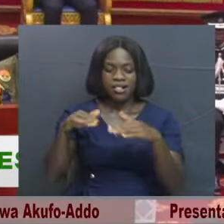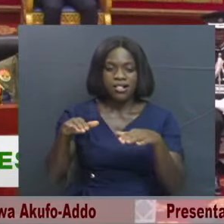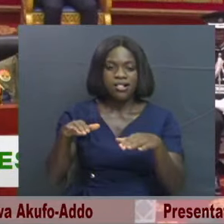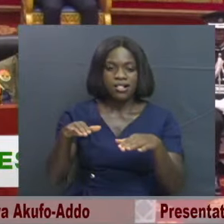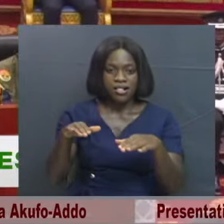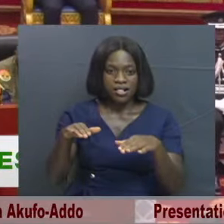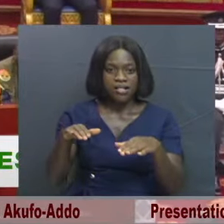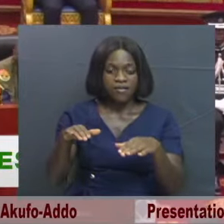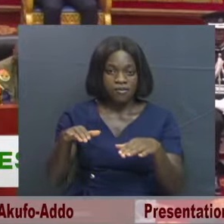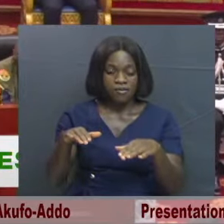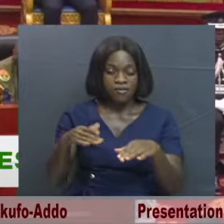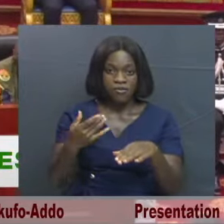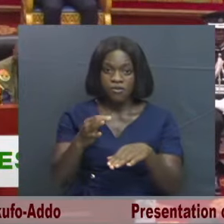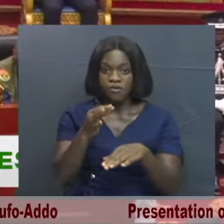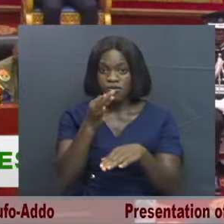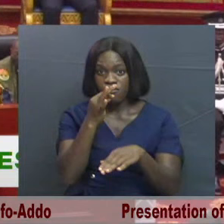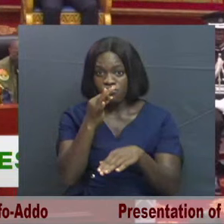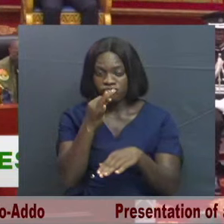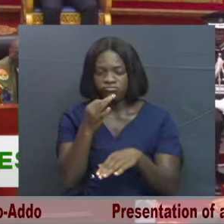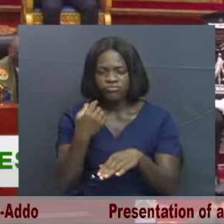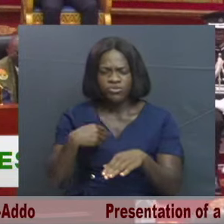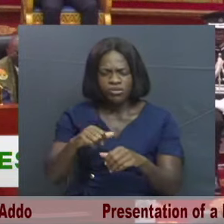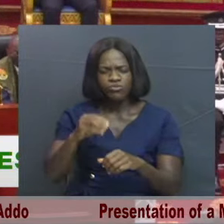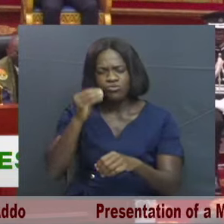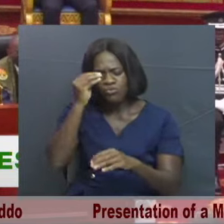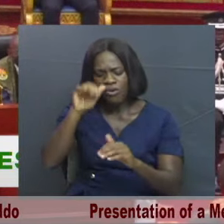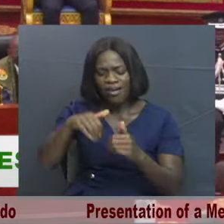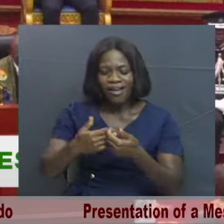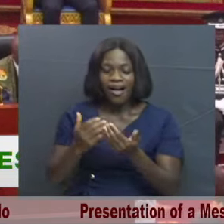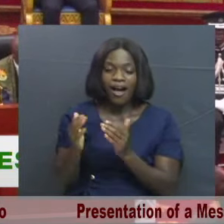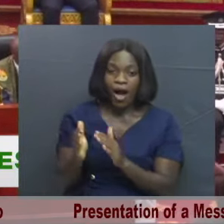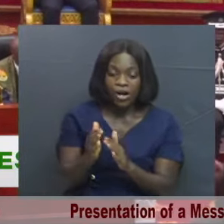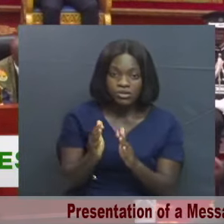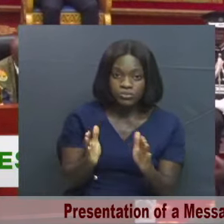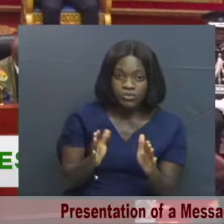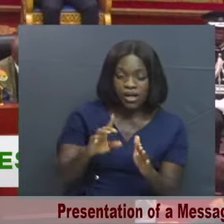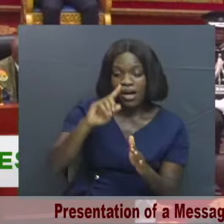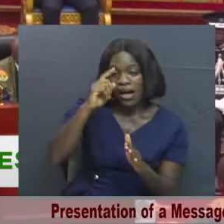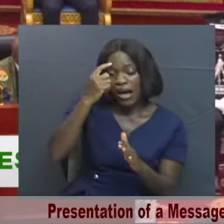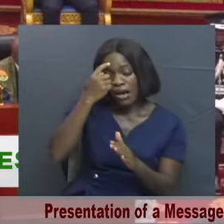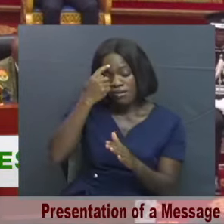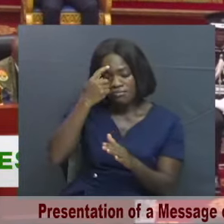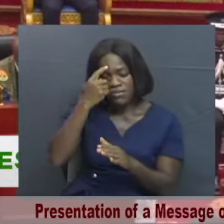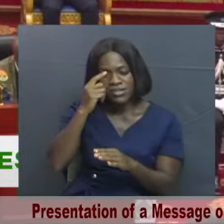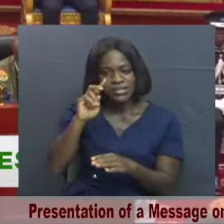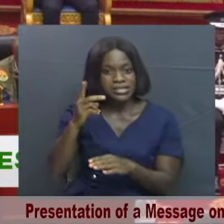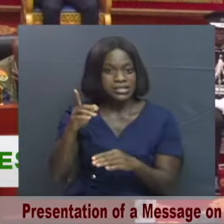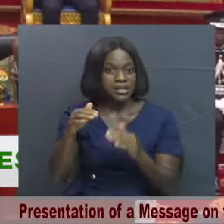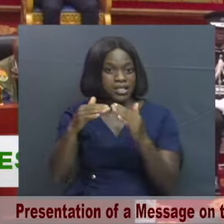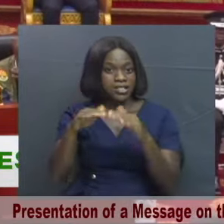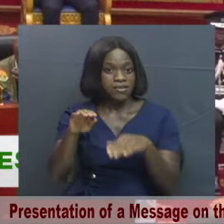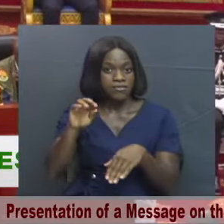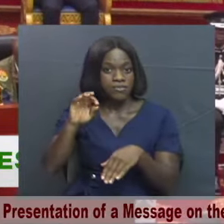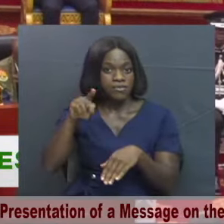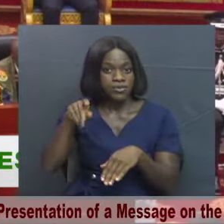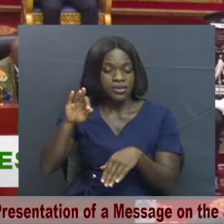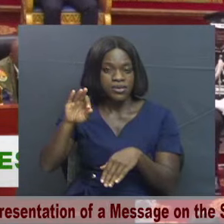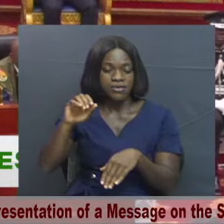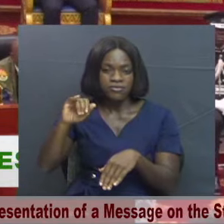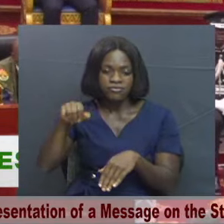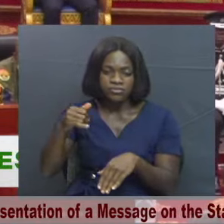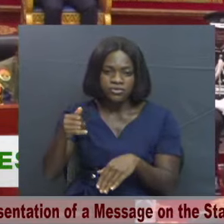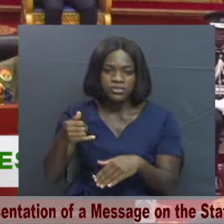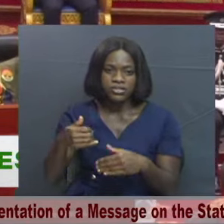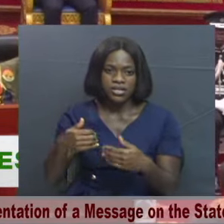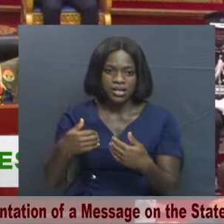food self-sufficiently government under the second phase of the pfj will establish agricultural Jone